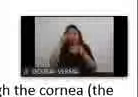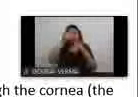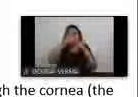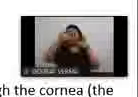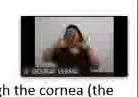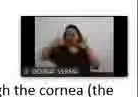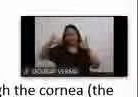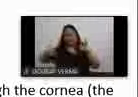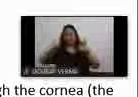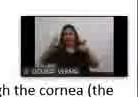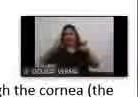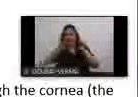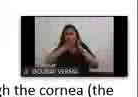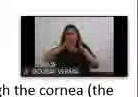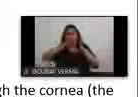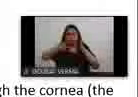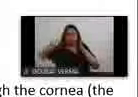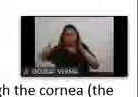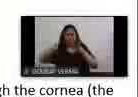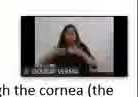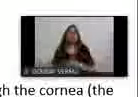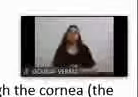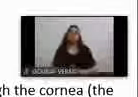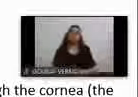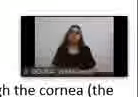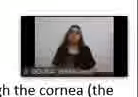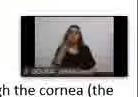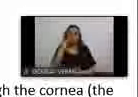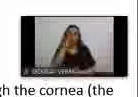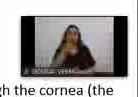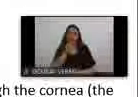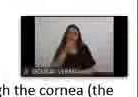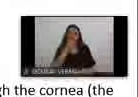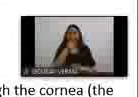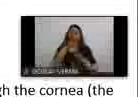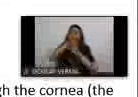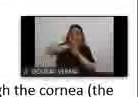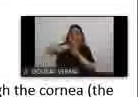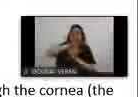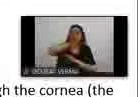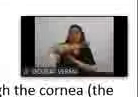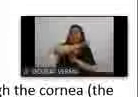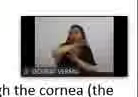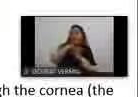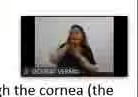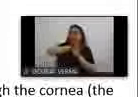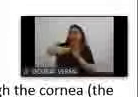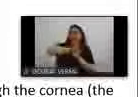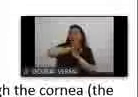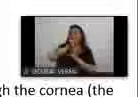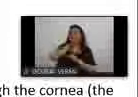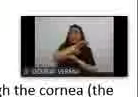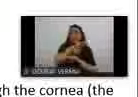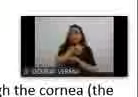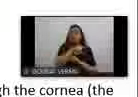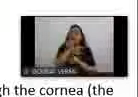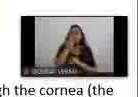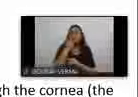layer. So here, if you see, the outer layer is cornea. Cornea is the glass